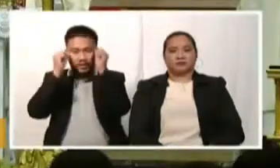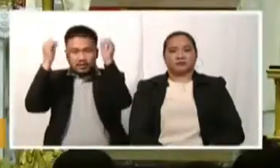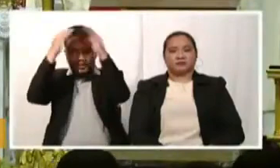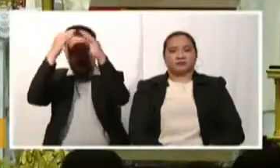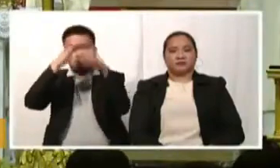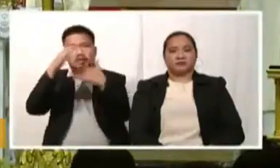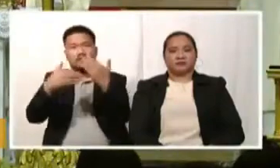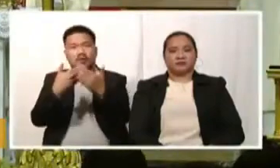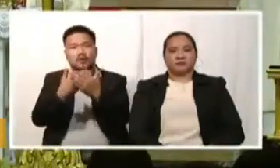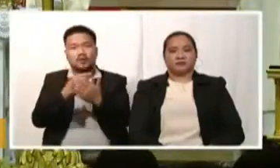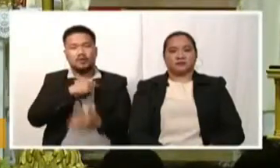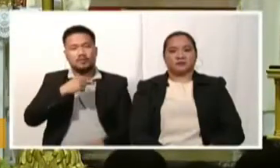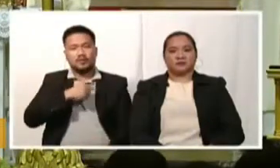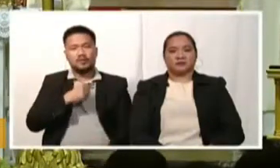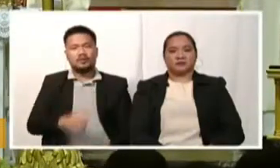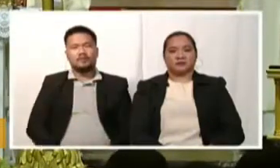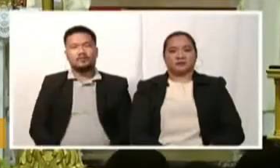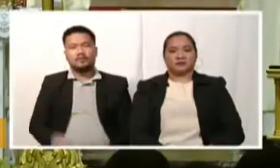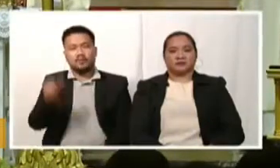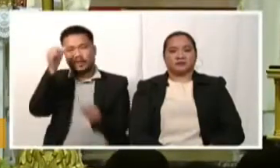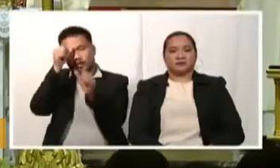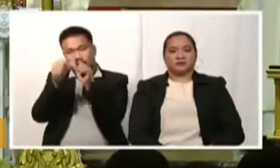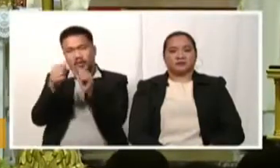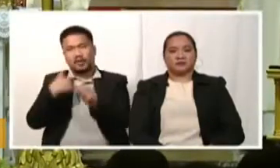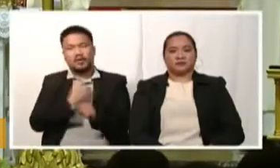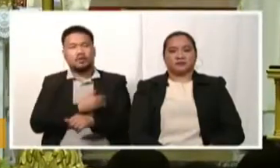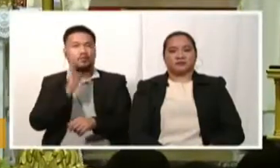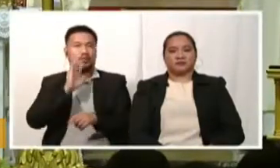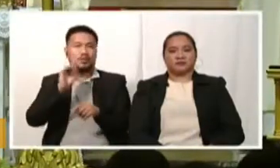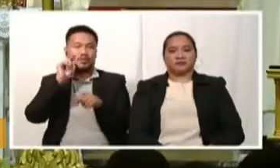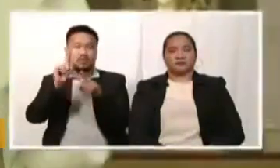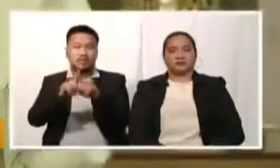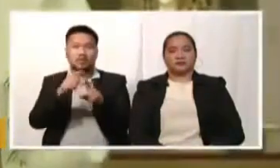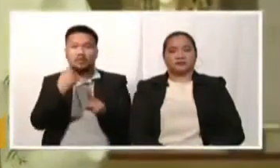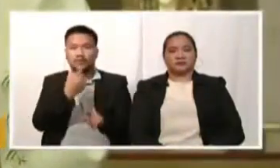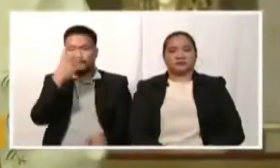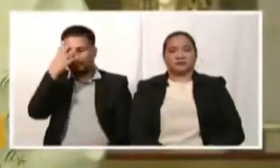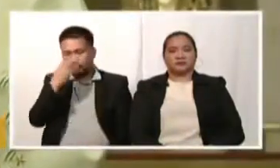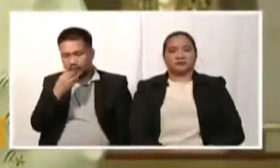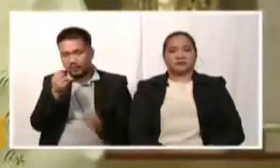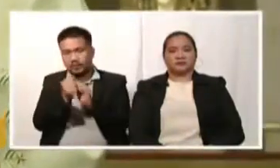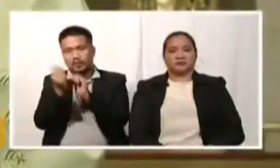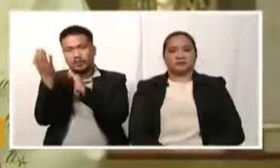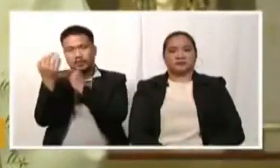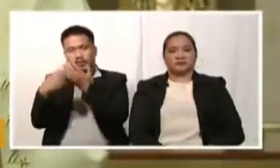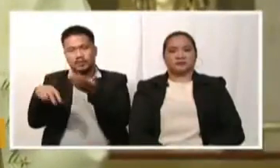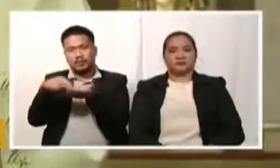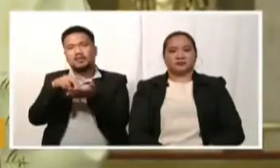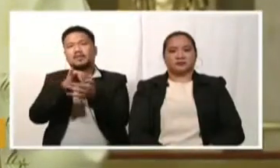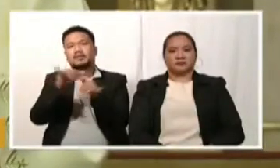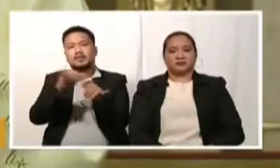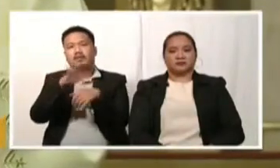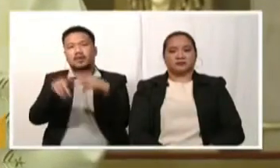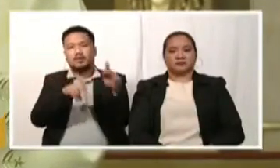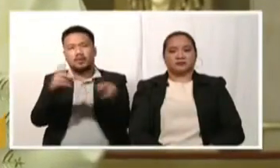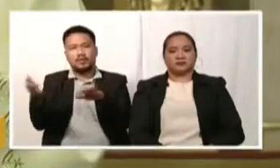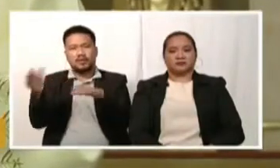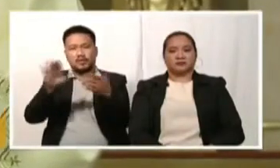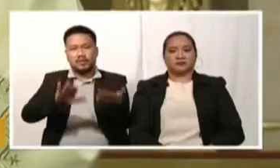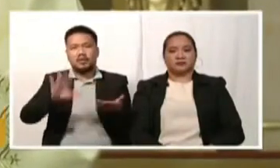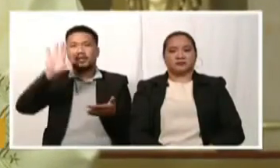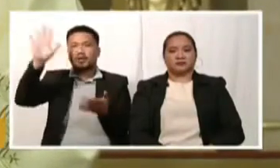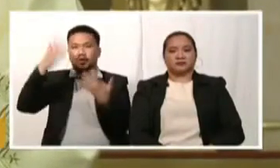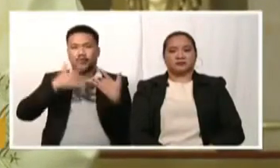Remember also our brothers and sisters who have fallen asleep in the hope of the resurrection, and all who have died in